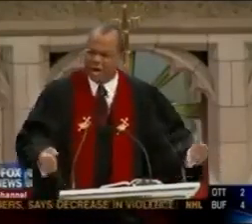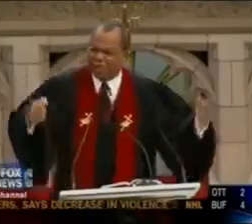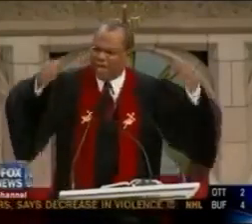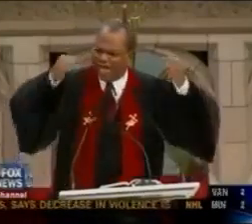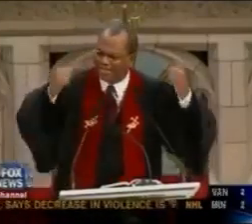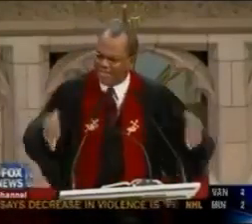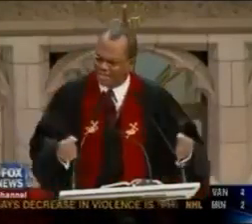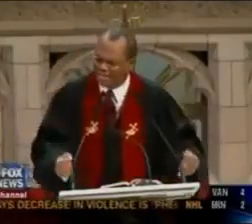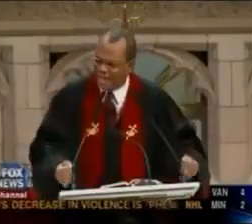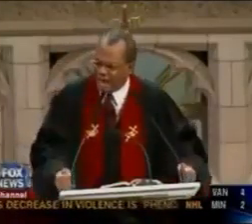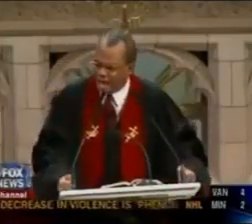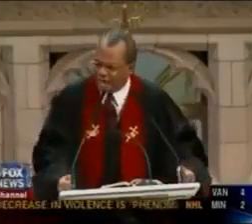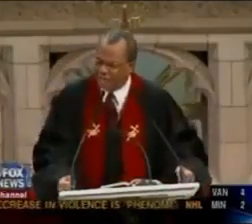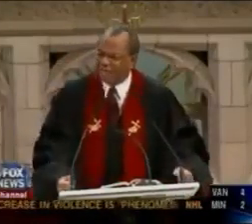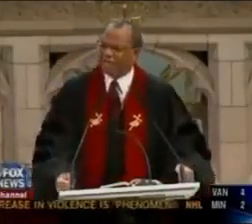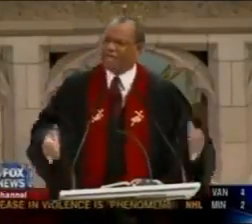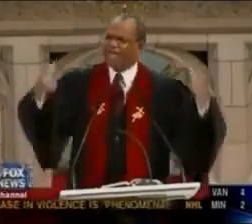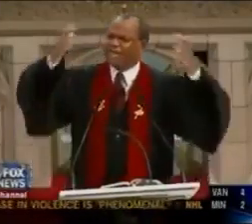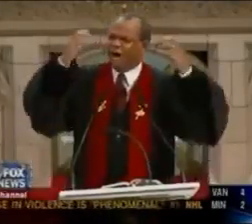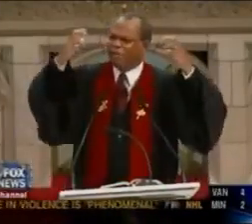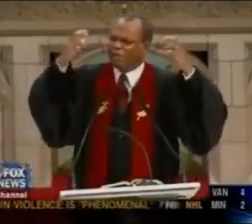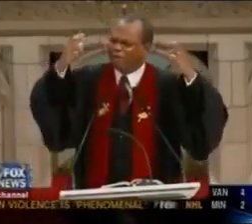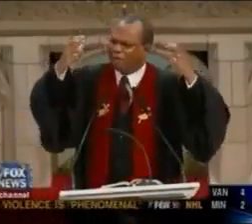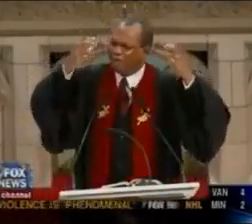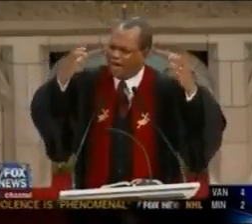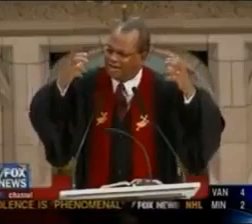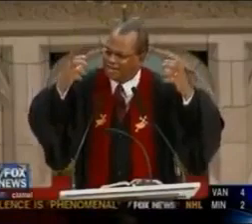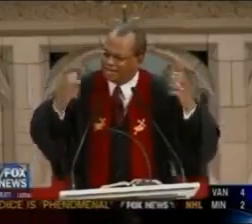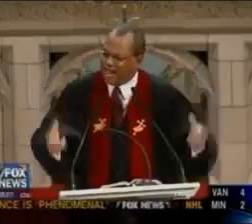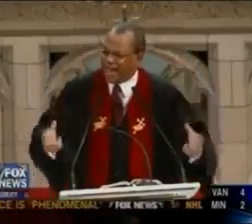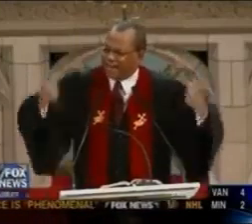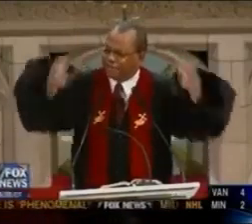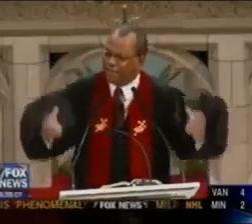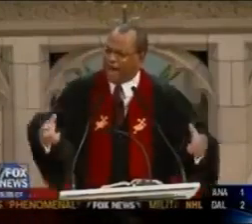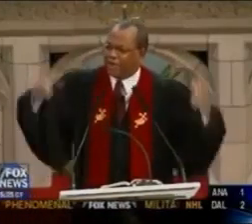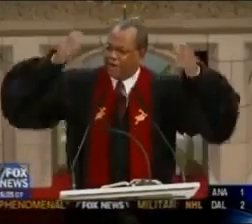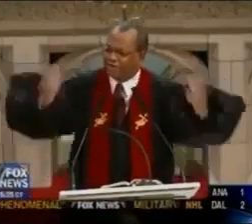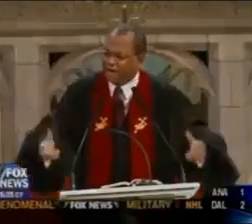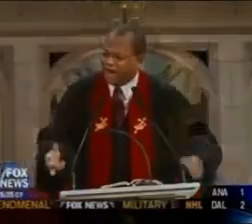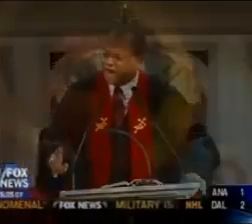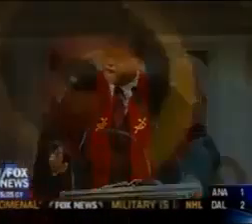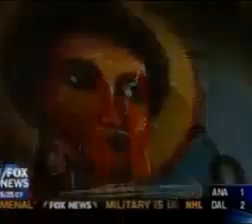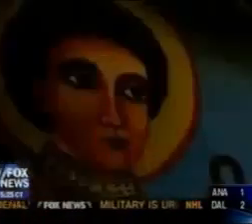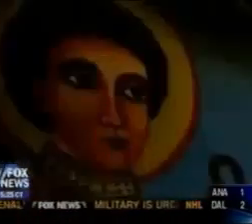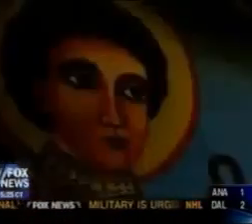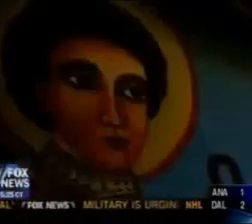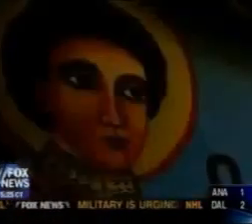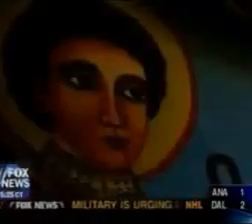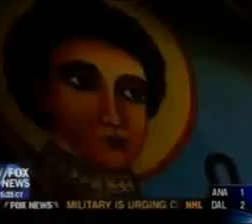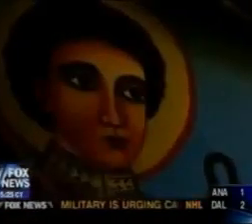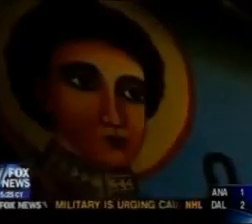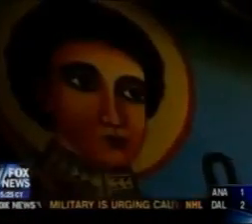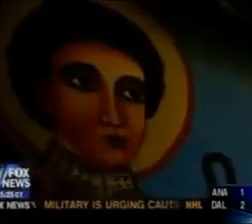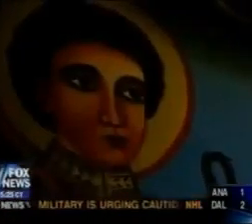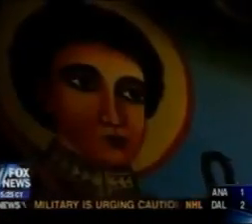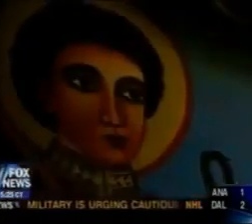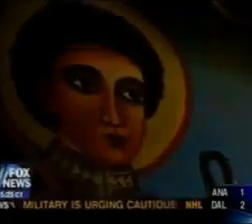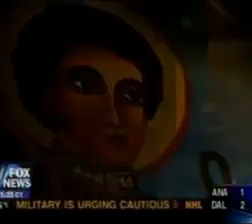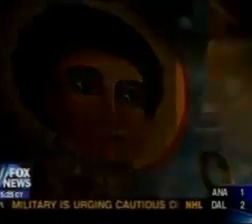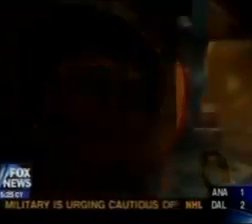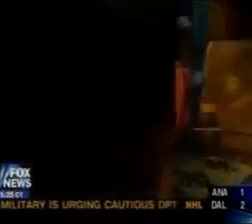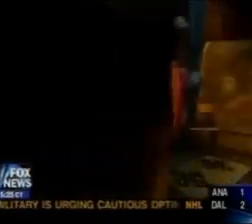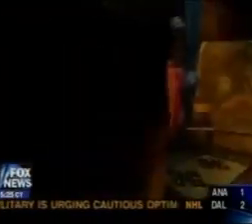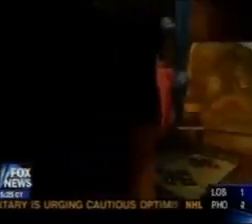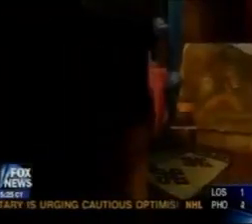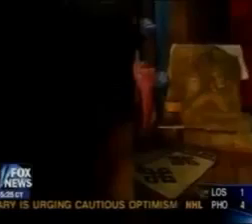Judaism. Ethiopia has Islam. The Ethiopian people understand the power of God. There's no reason why men